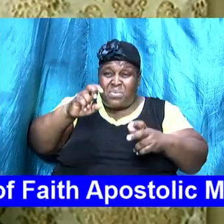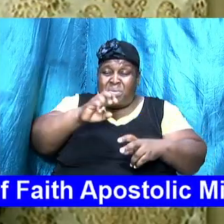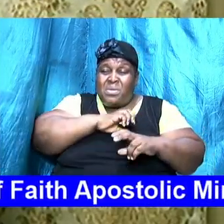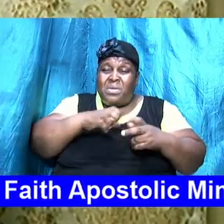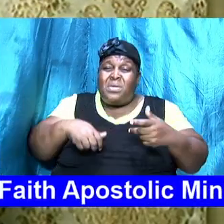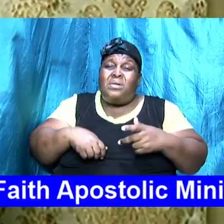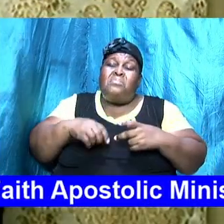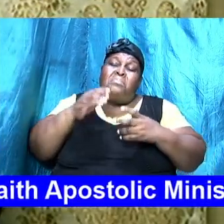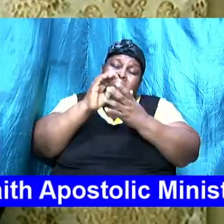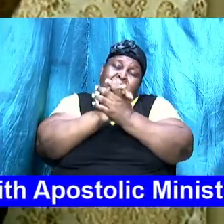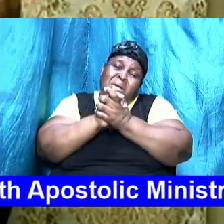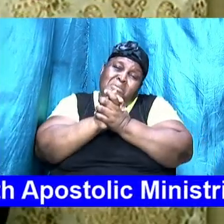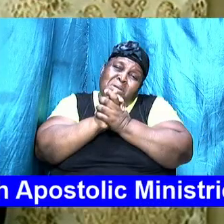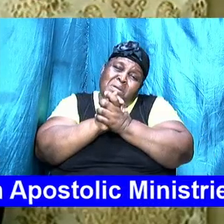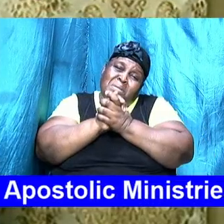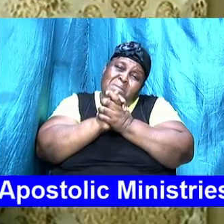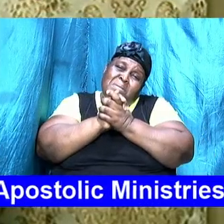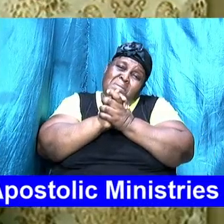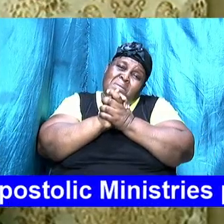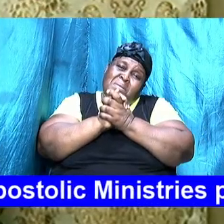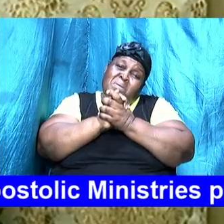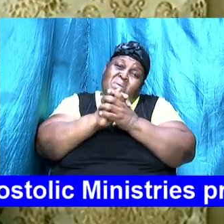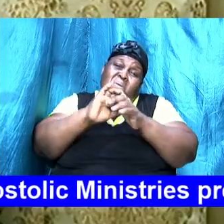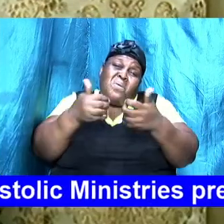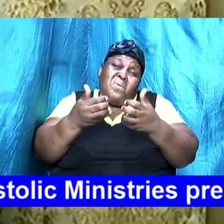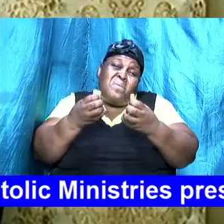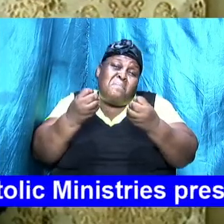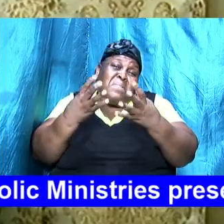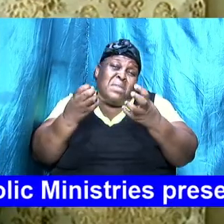4 times. Presidents married 3 times.